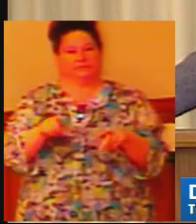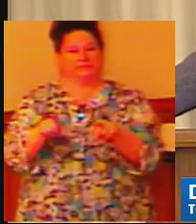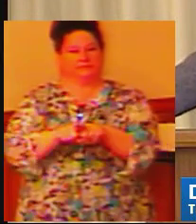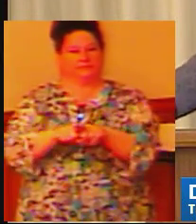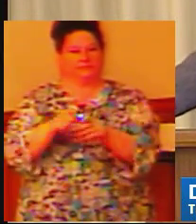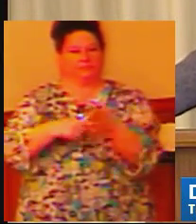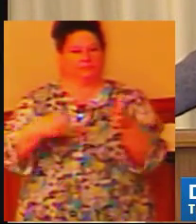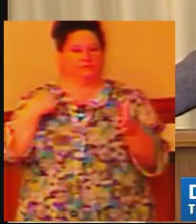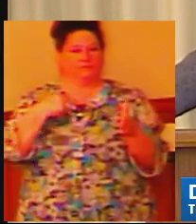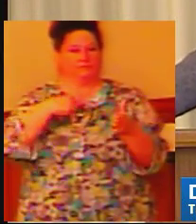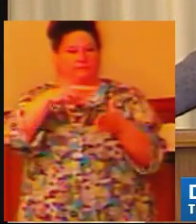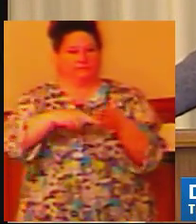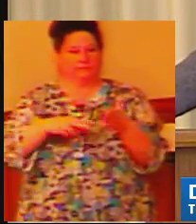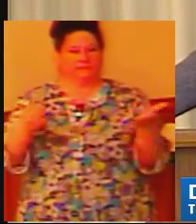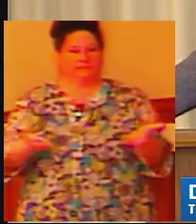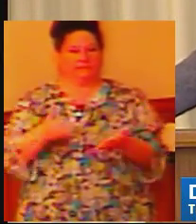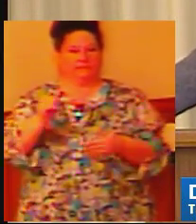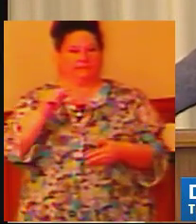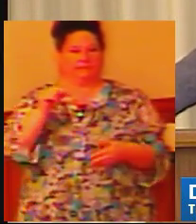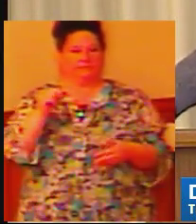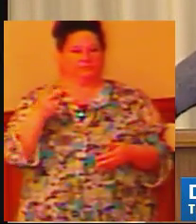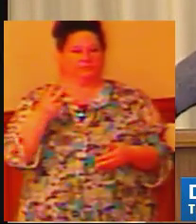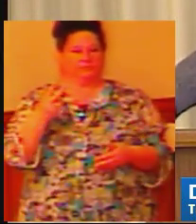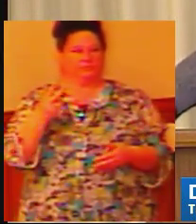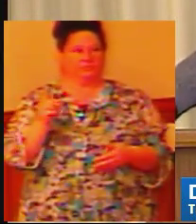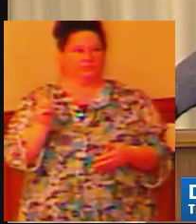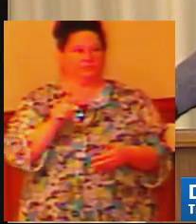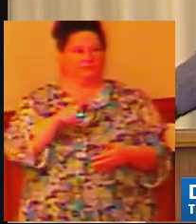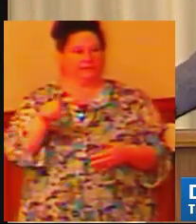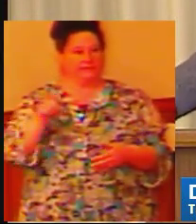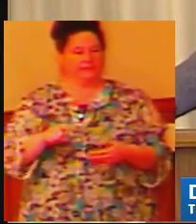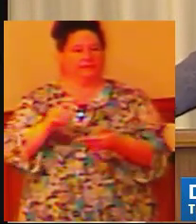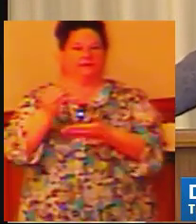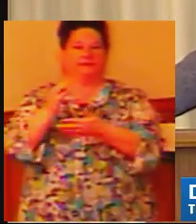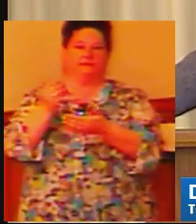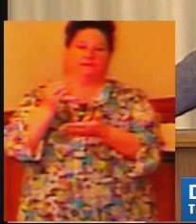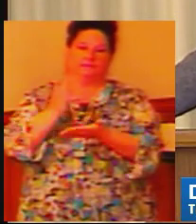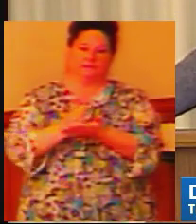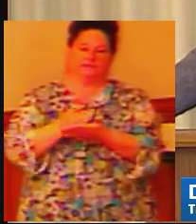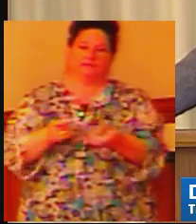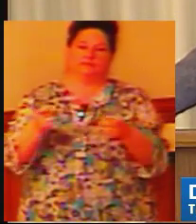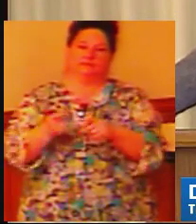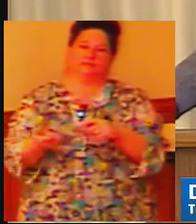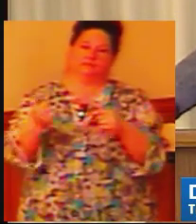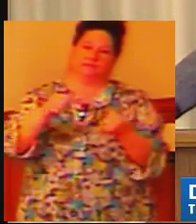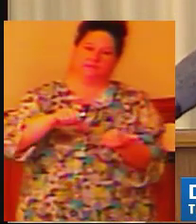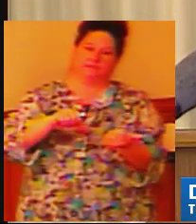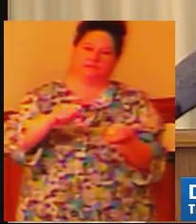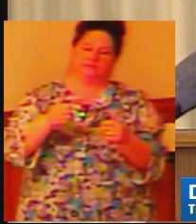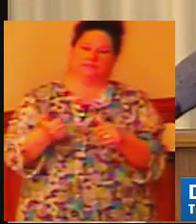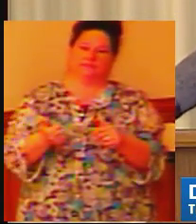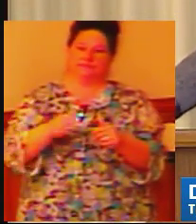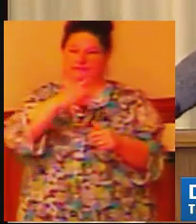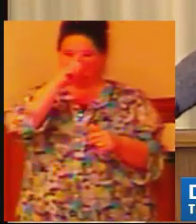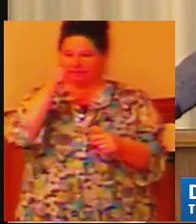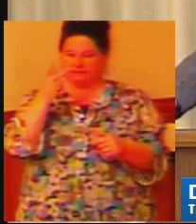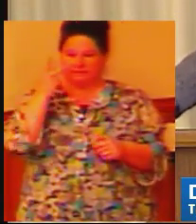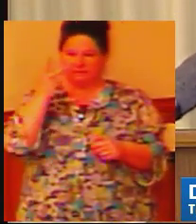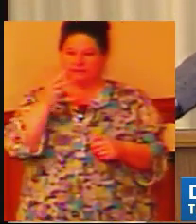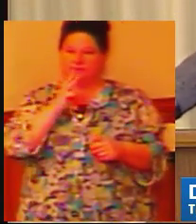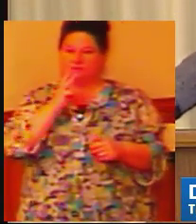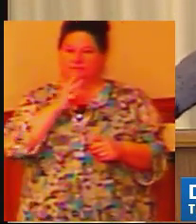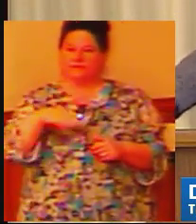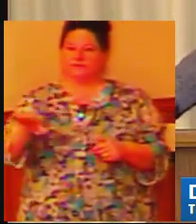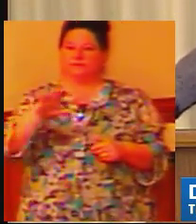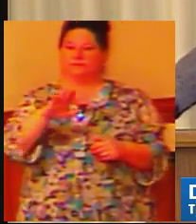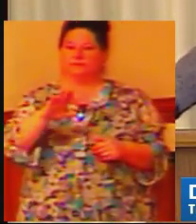what we read here in Acts 2, where they had to repent and be baptized. Because he saw a body of water which they weren't around